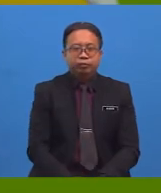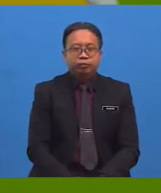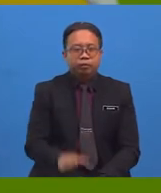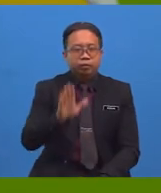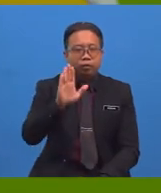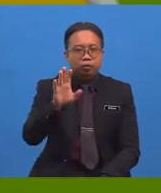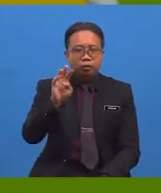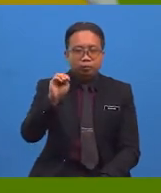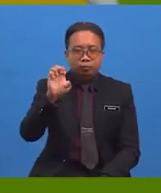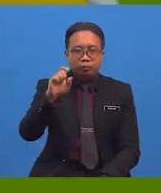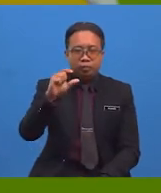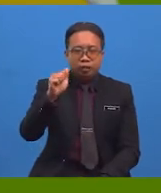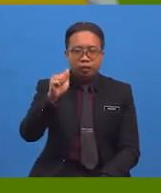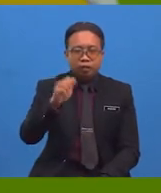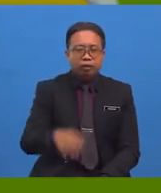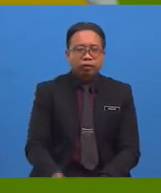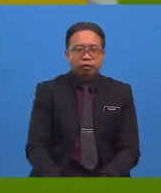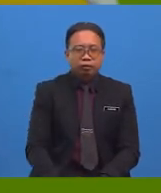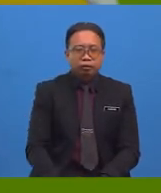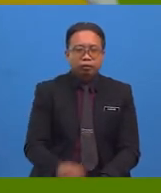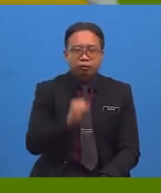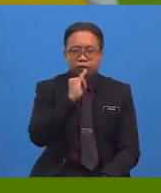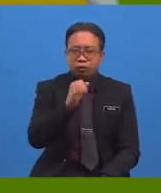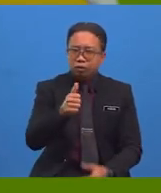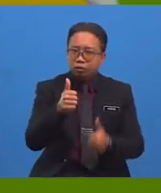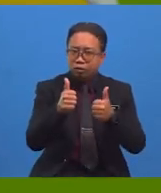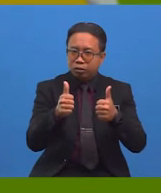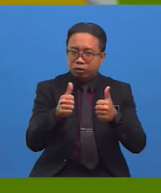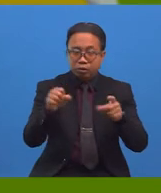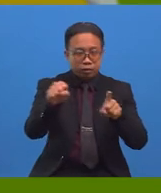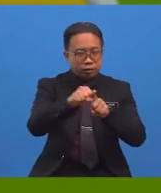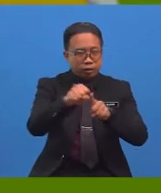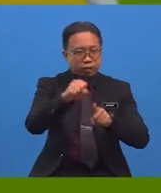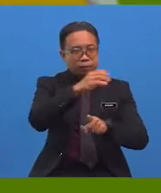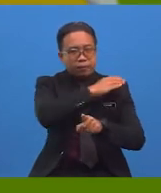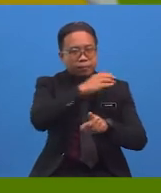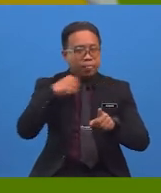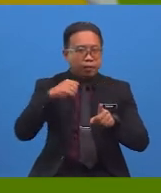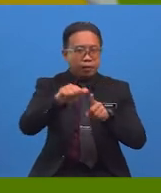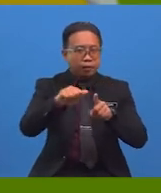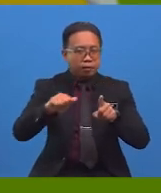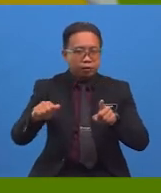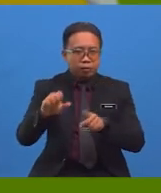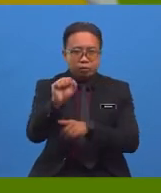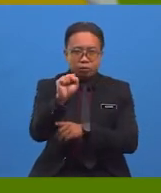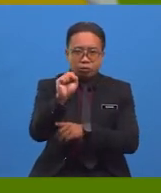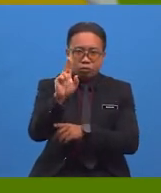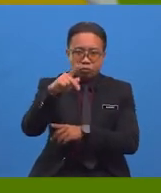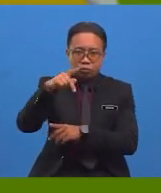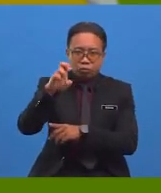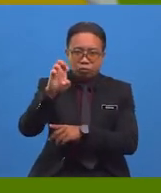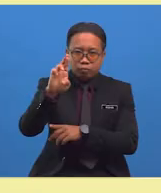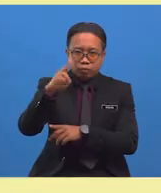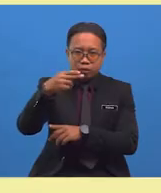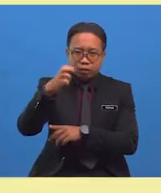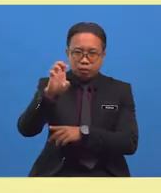Your mega challenge is to create a synonym and antonym superhero card.